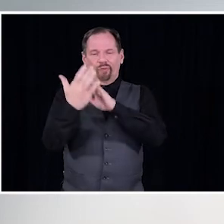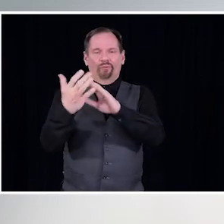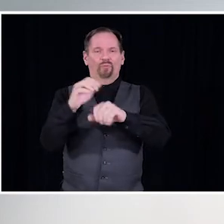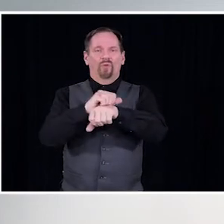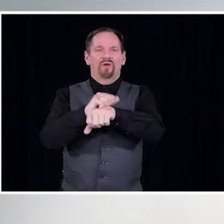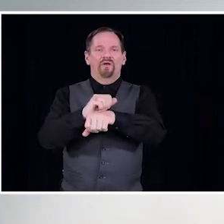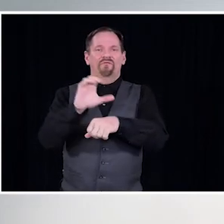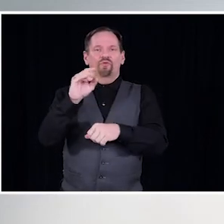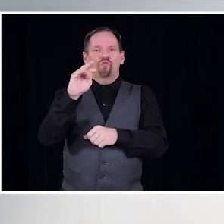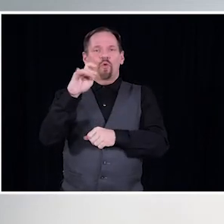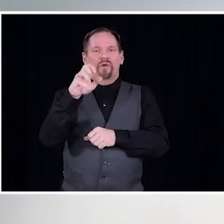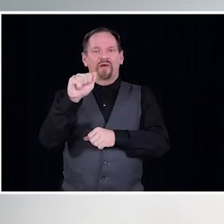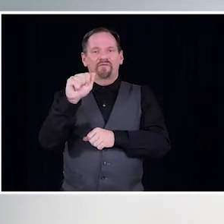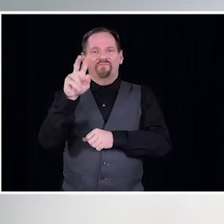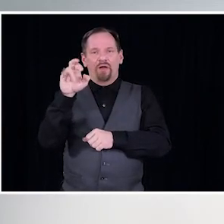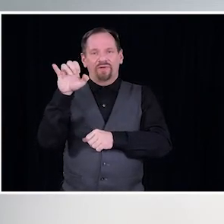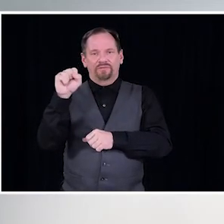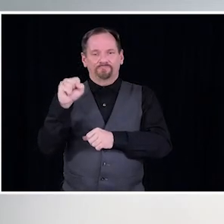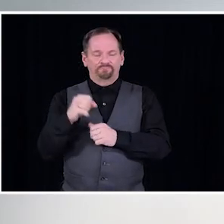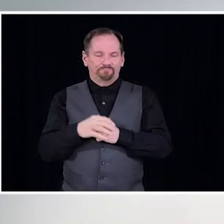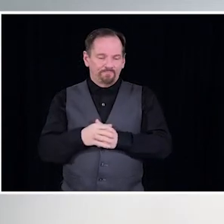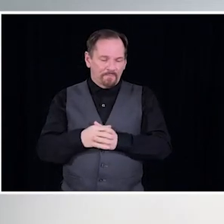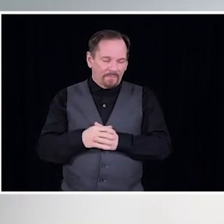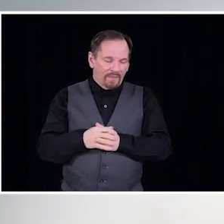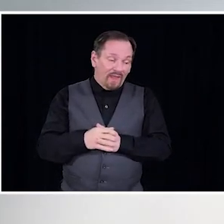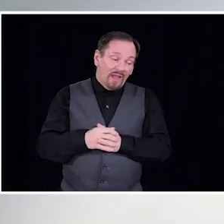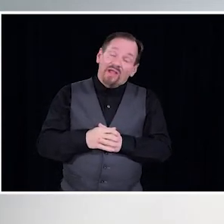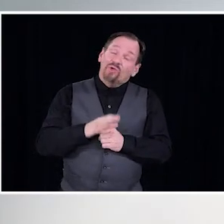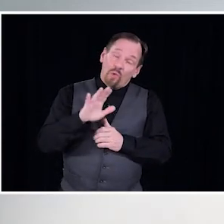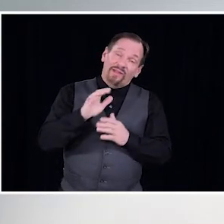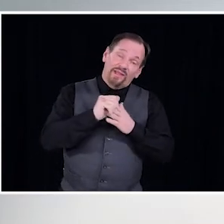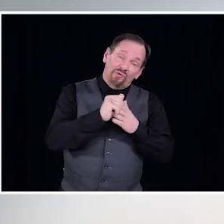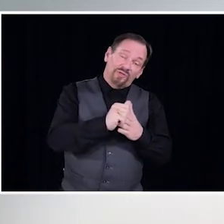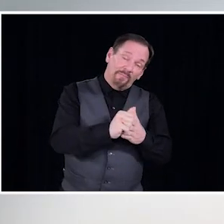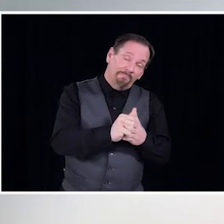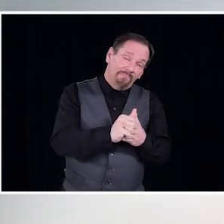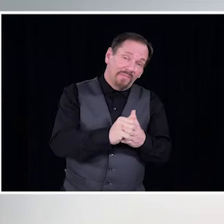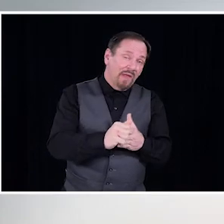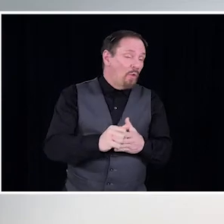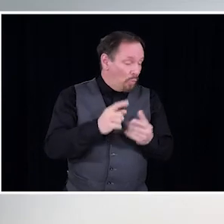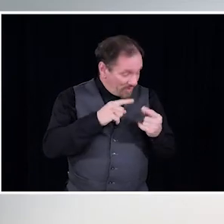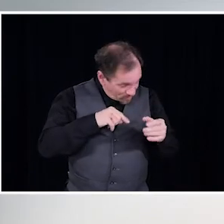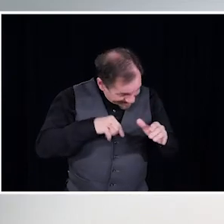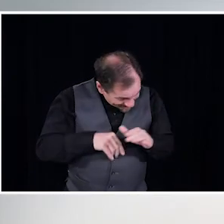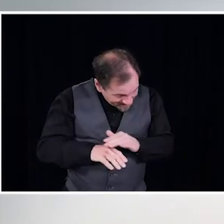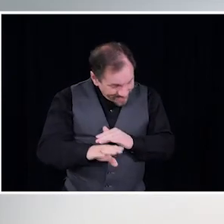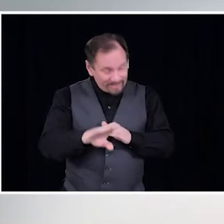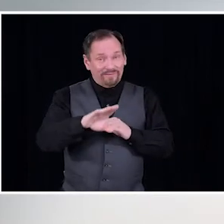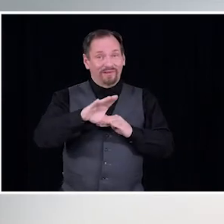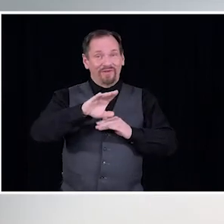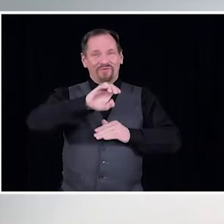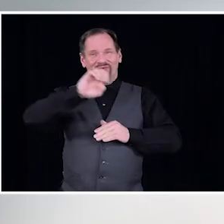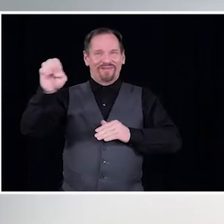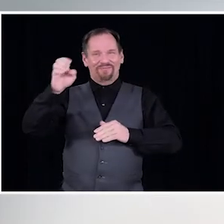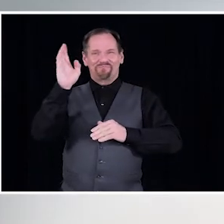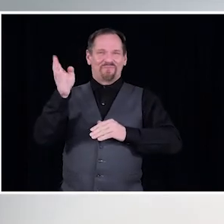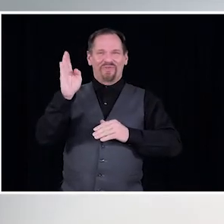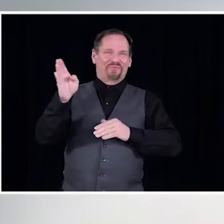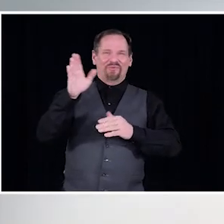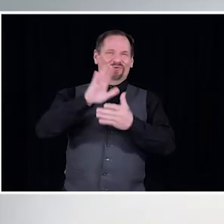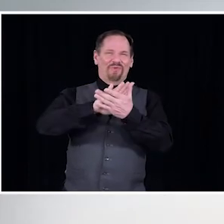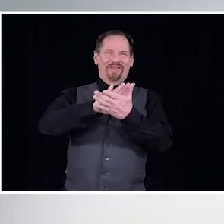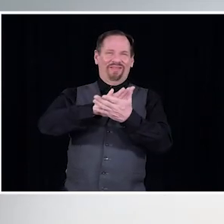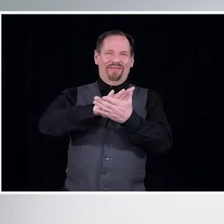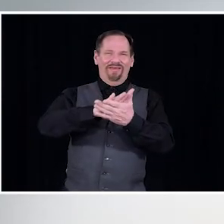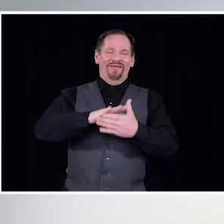what you have to offer our country. And your leadership skills, both those you had when you first stepped foot on the East Baltimore